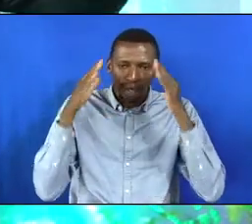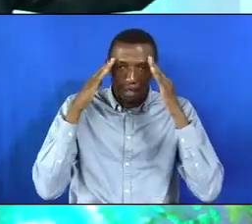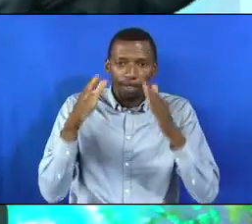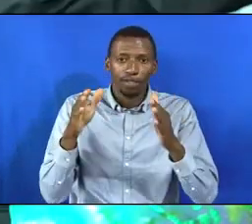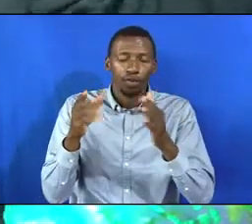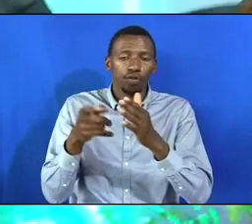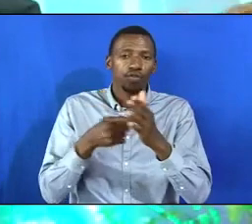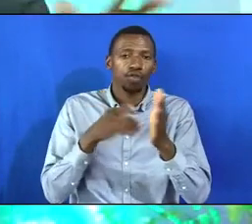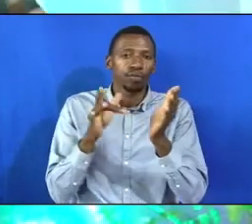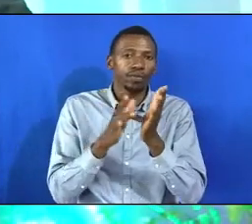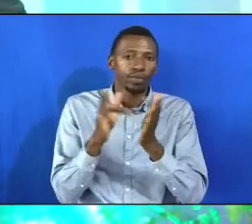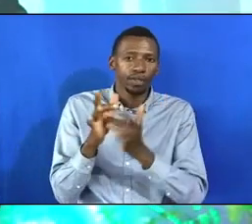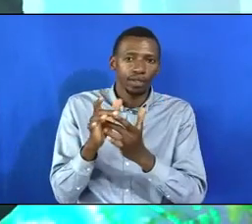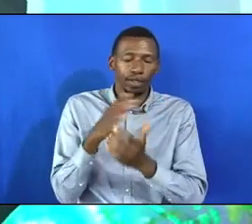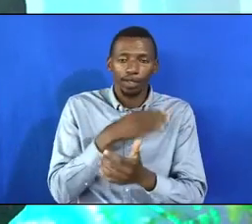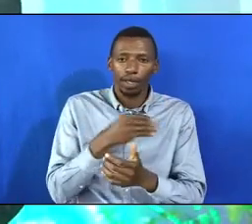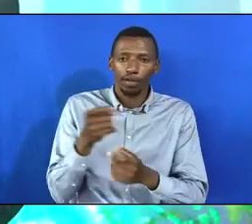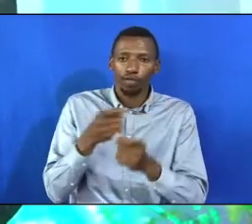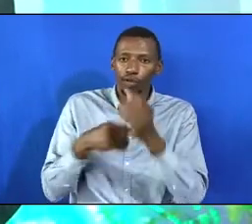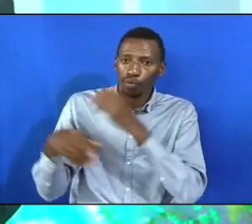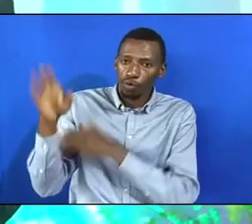is all that matters to you in this world.